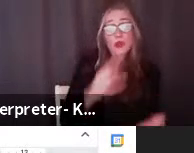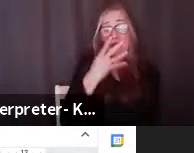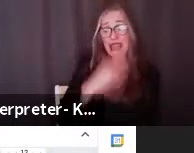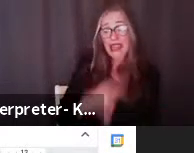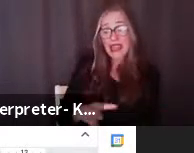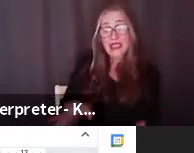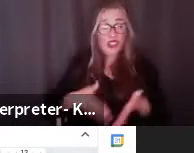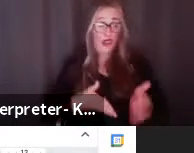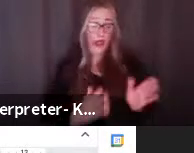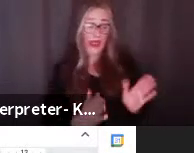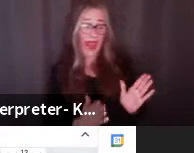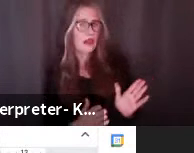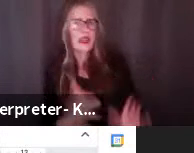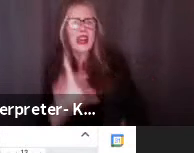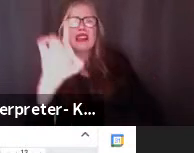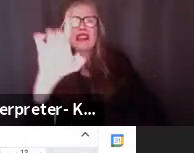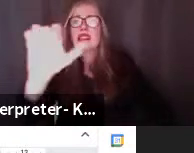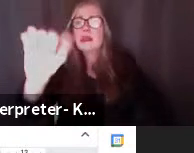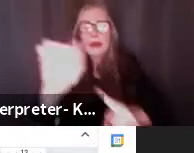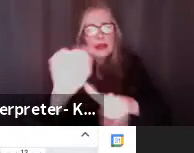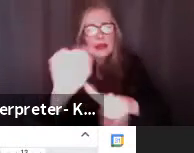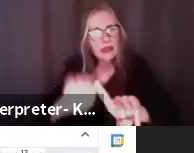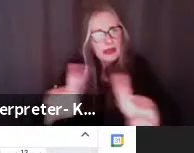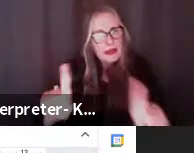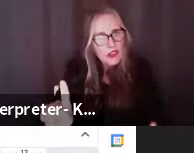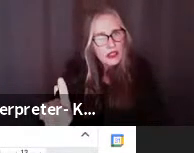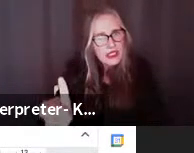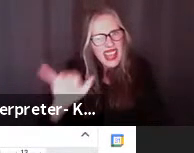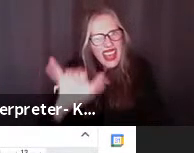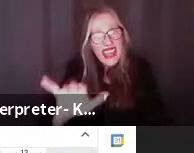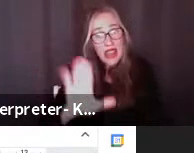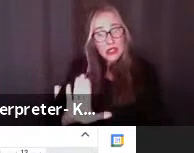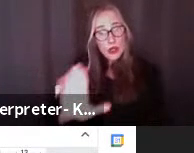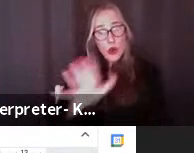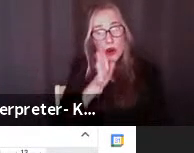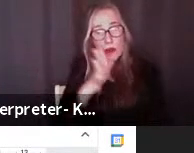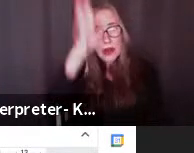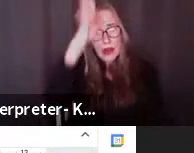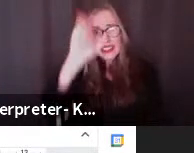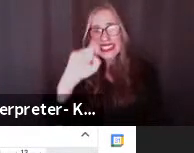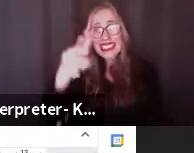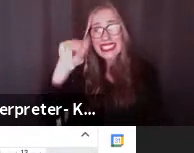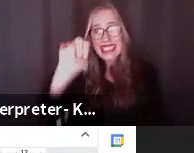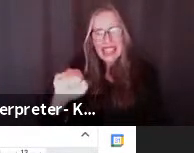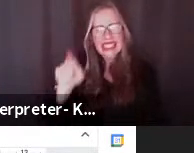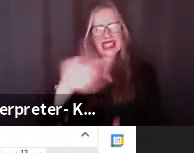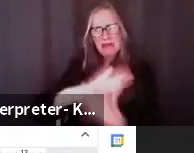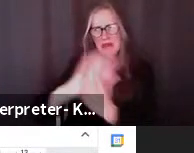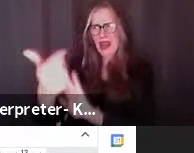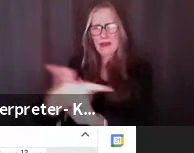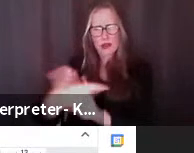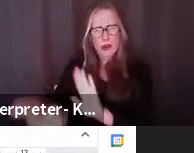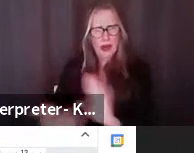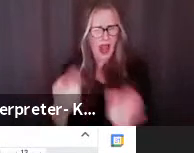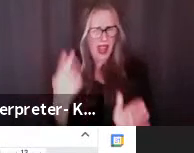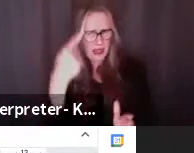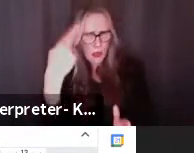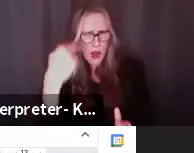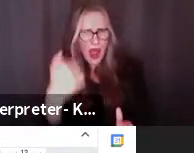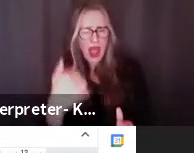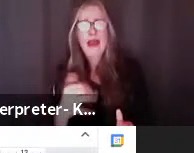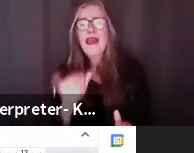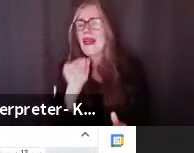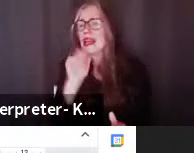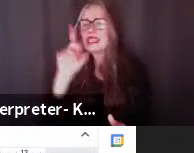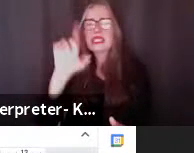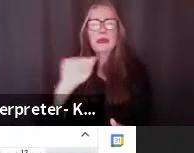only disability um is an actual status that you're criminalized for disabled parents is not a concept